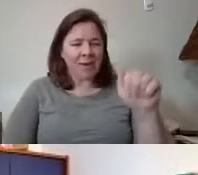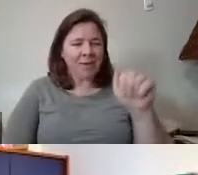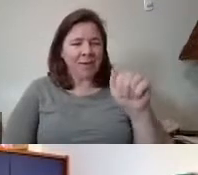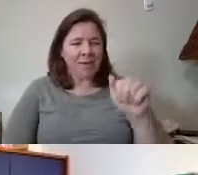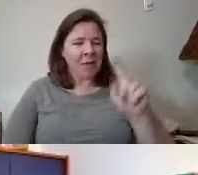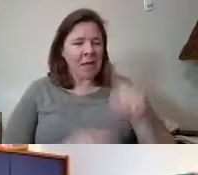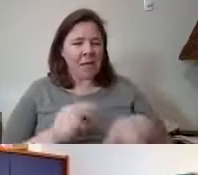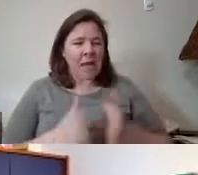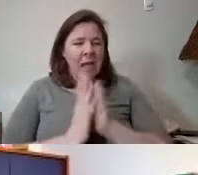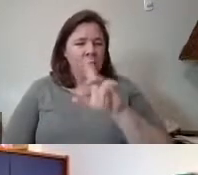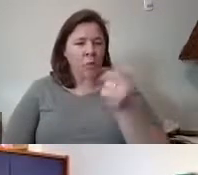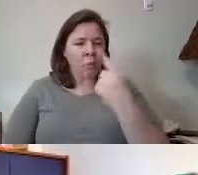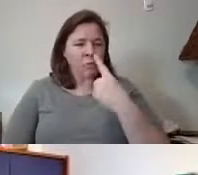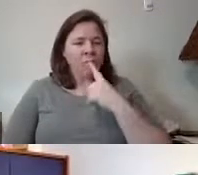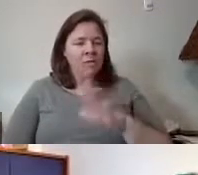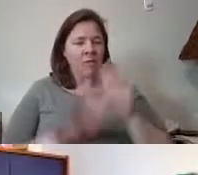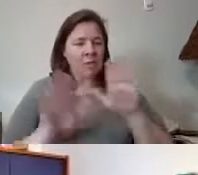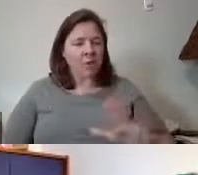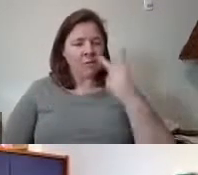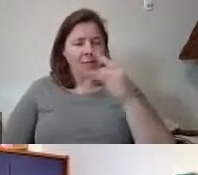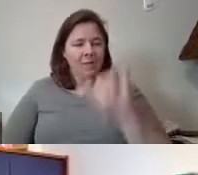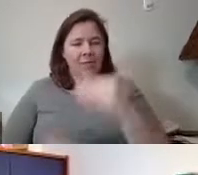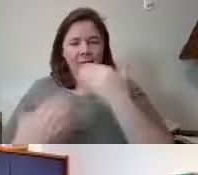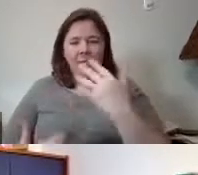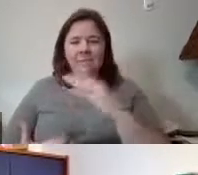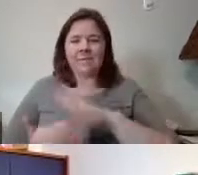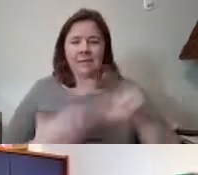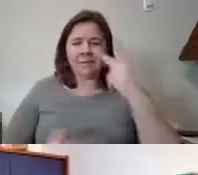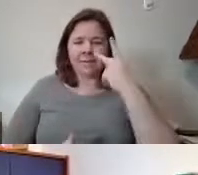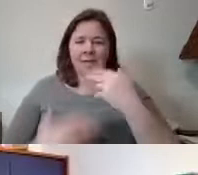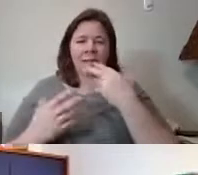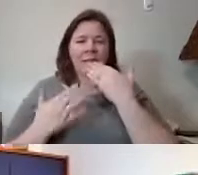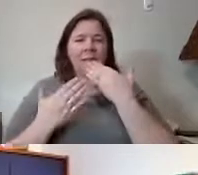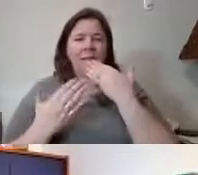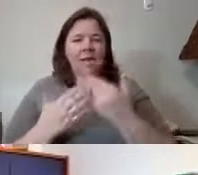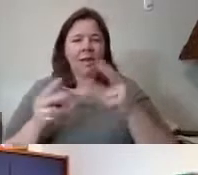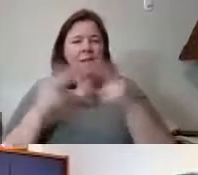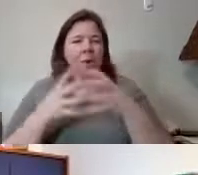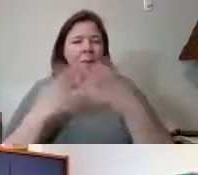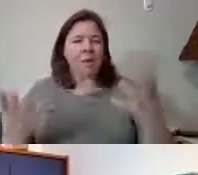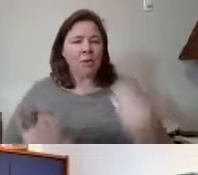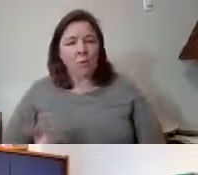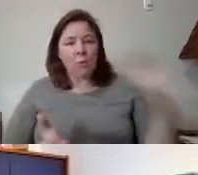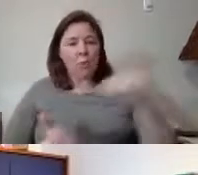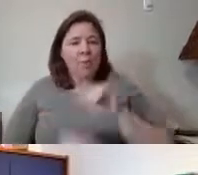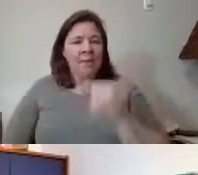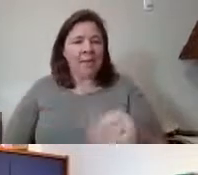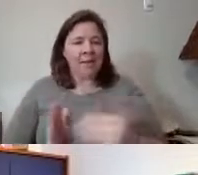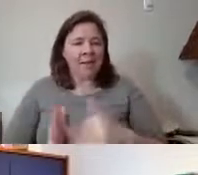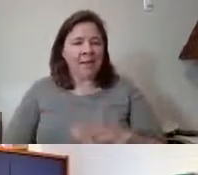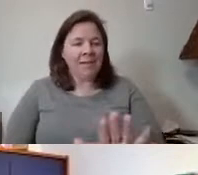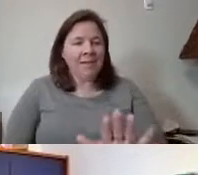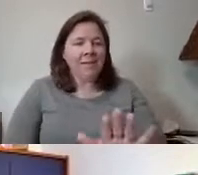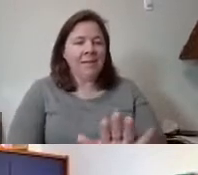ask their questions like this. It was awesome to see. Thank you very much. Dr. Bell, can you repeat that? Who's that?